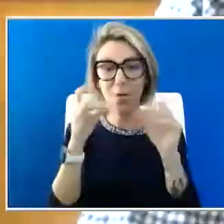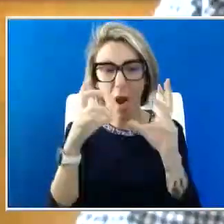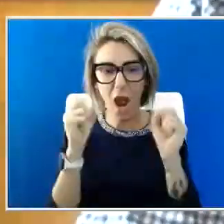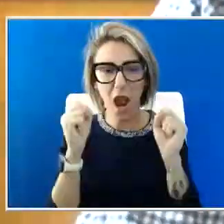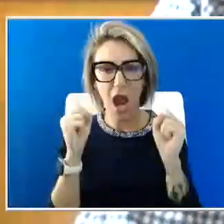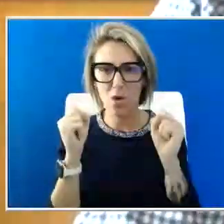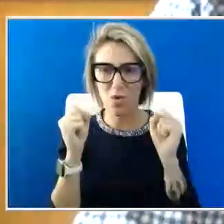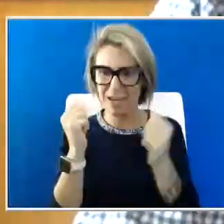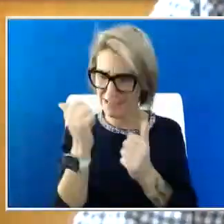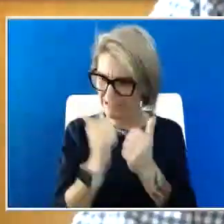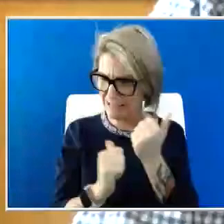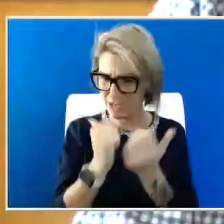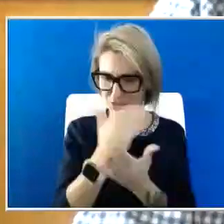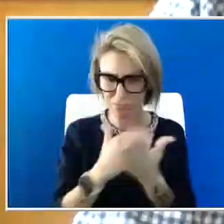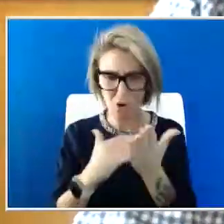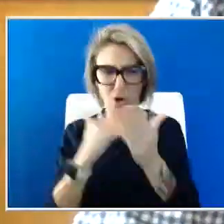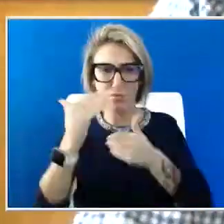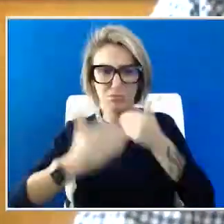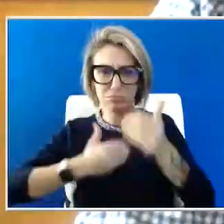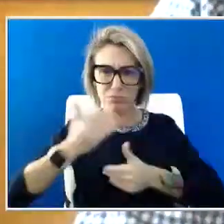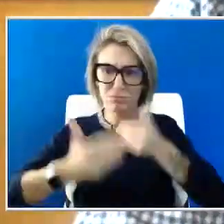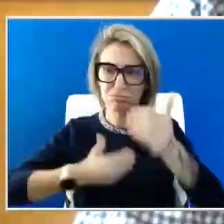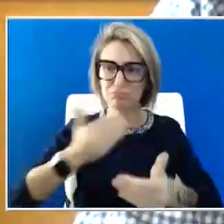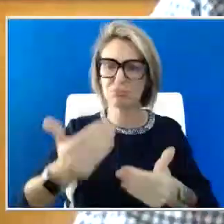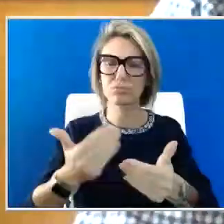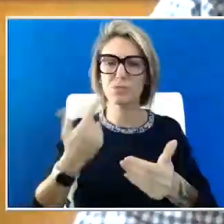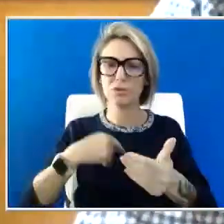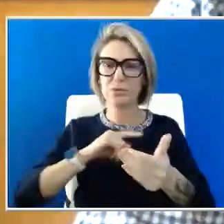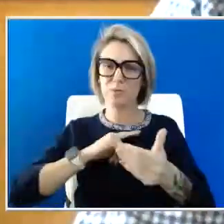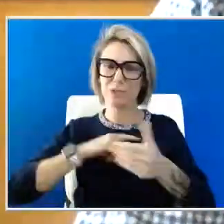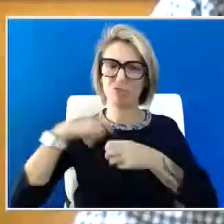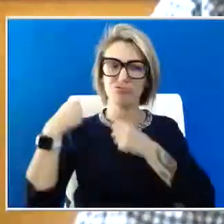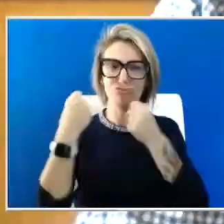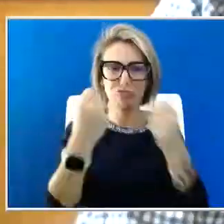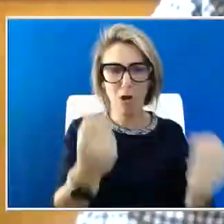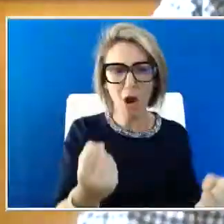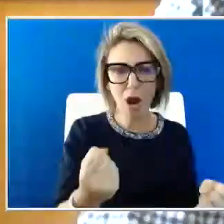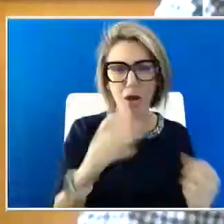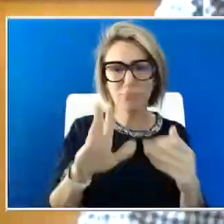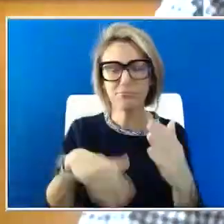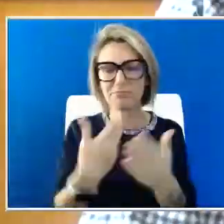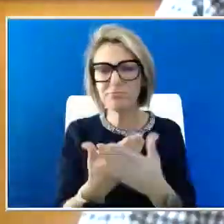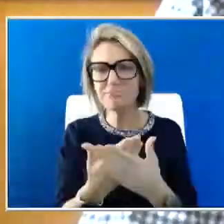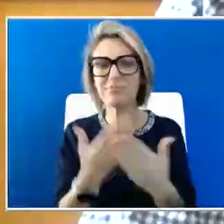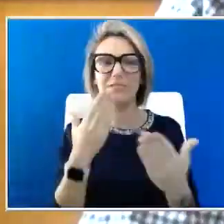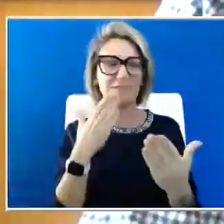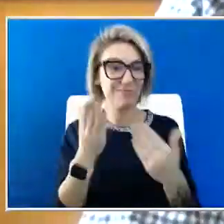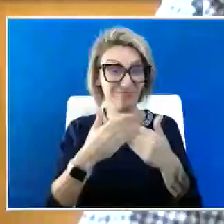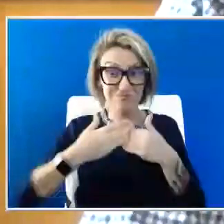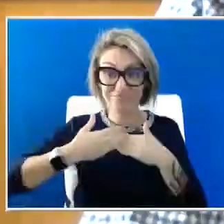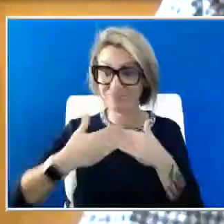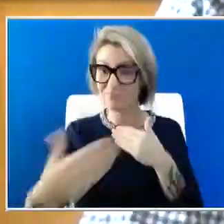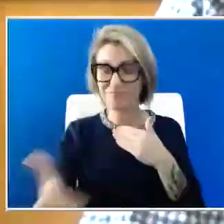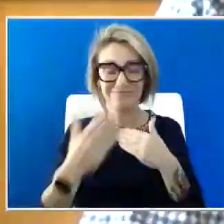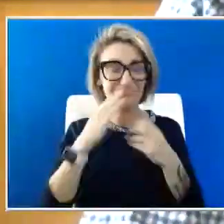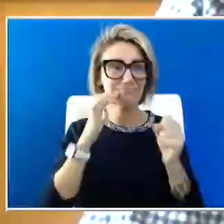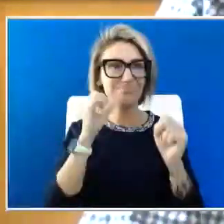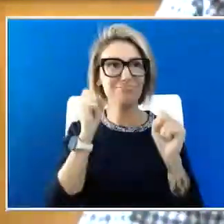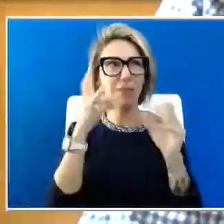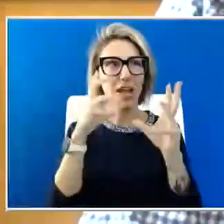every step of the way, and we drove down, and from there it was just really an